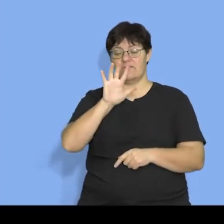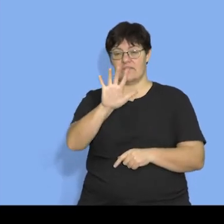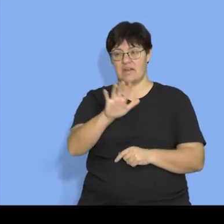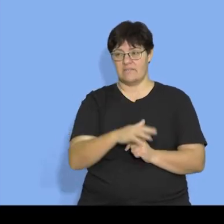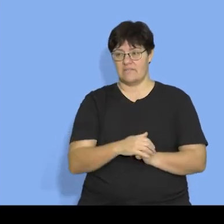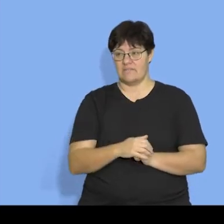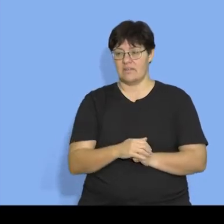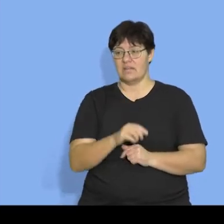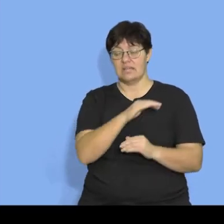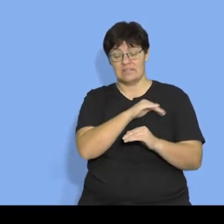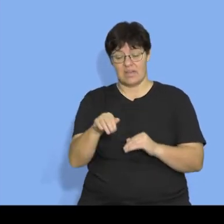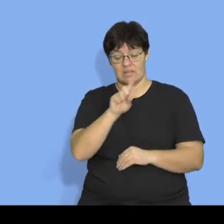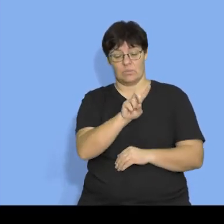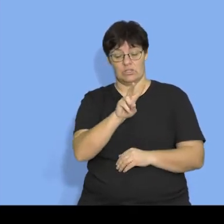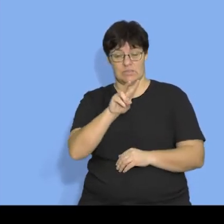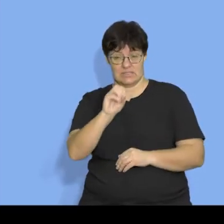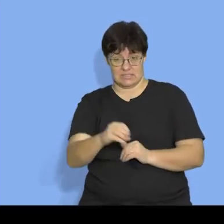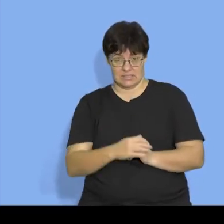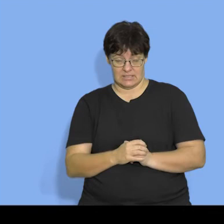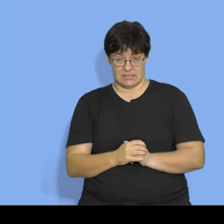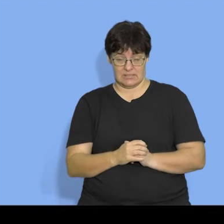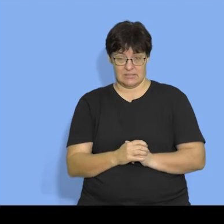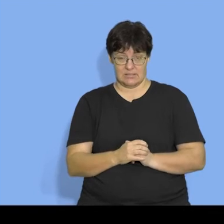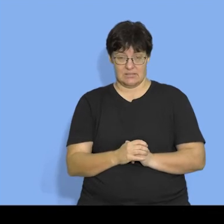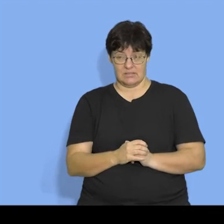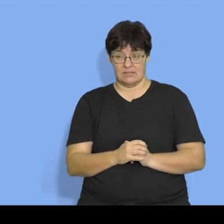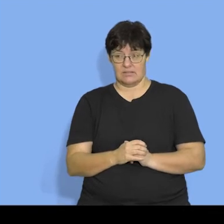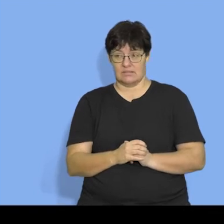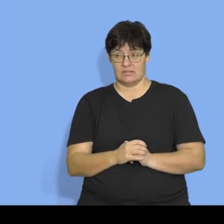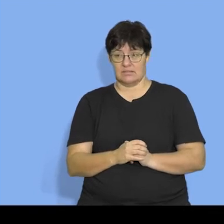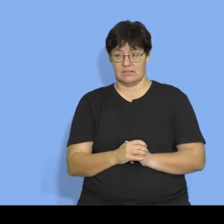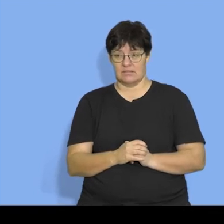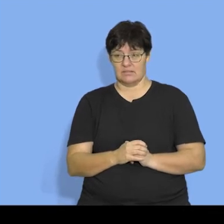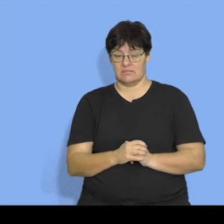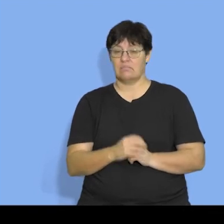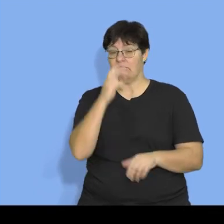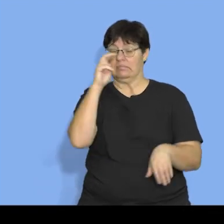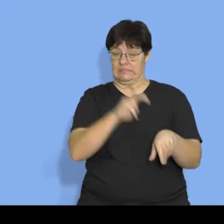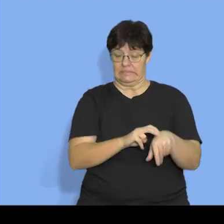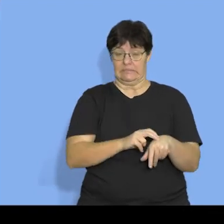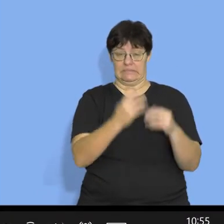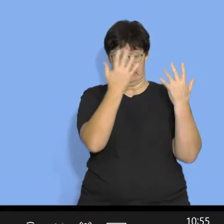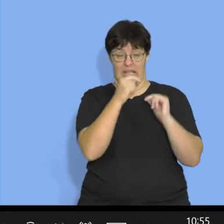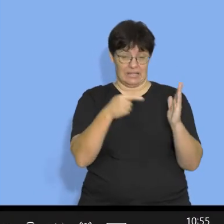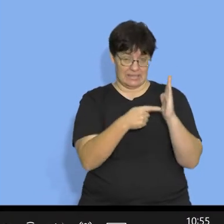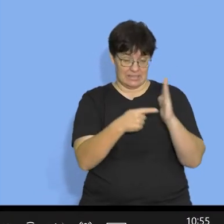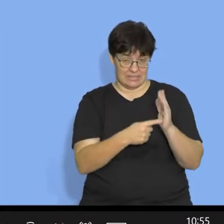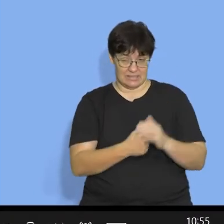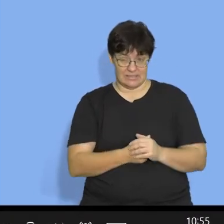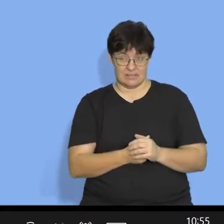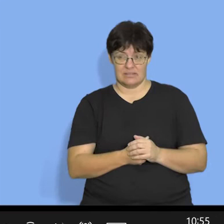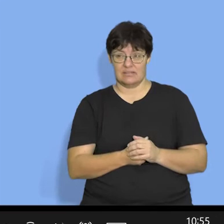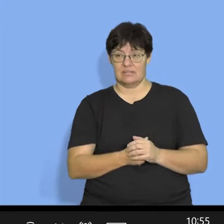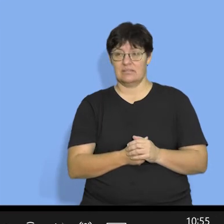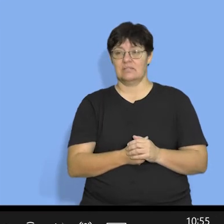75 divided by 120, okay? I absolutely need my calculator for this.